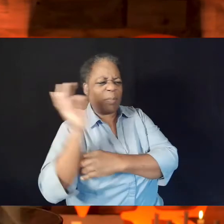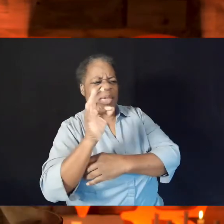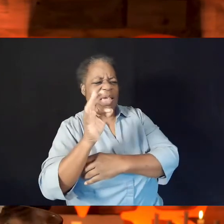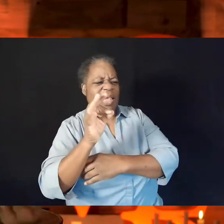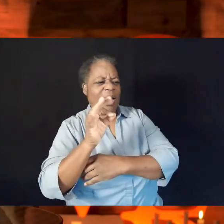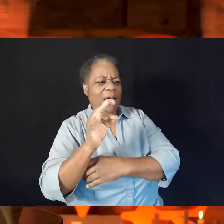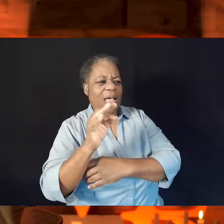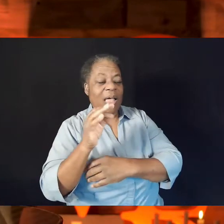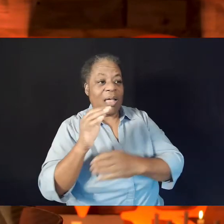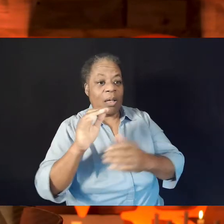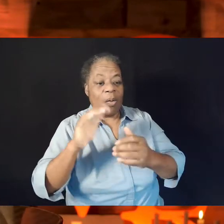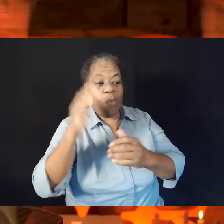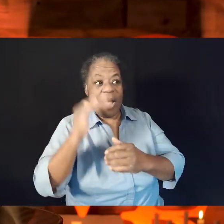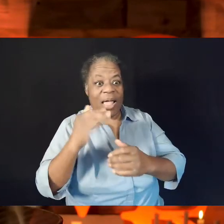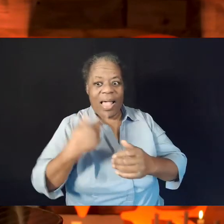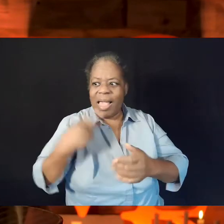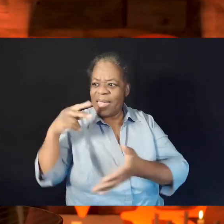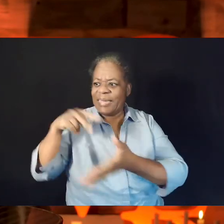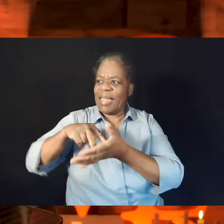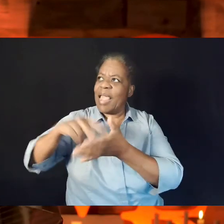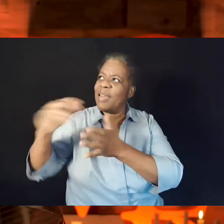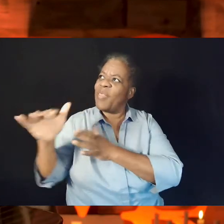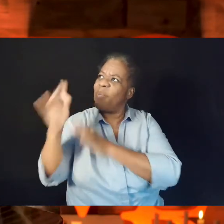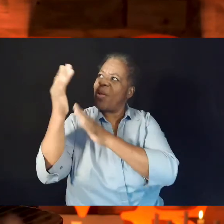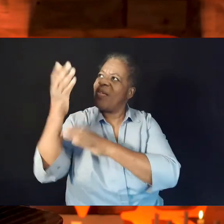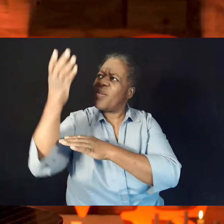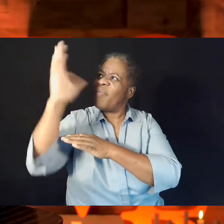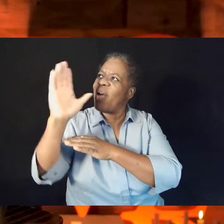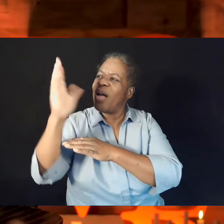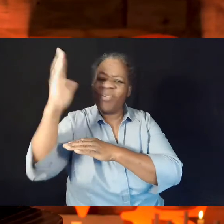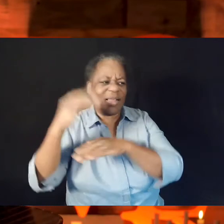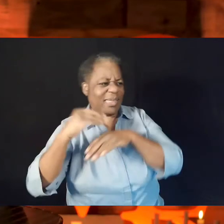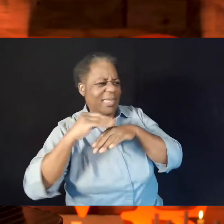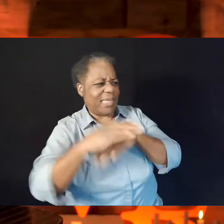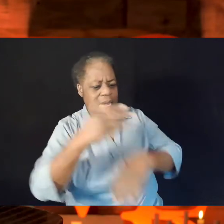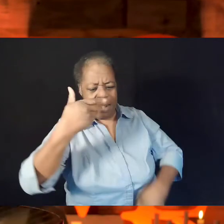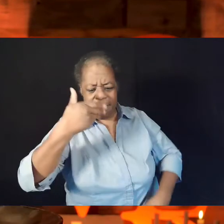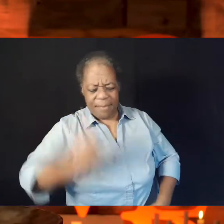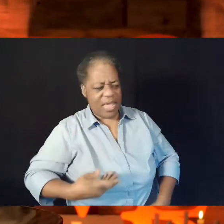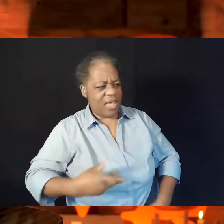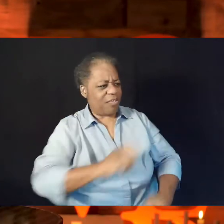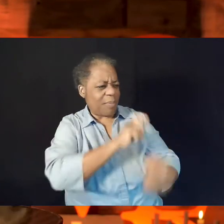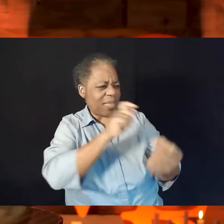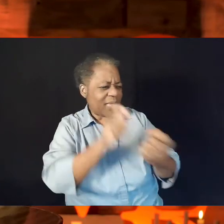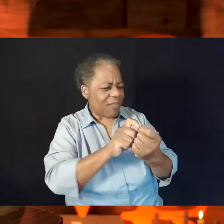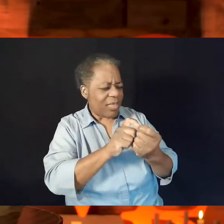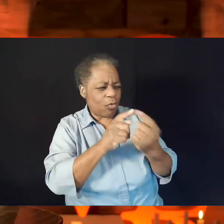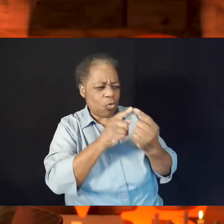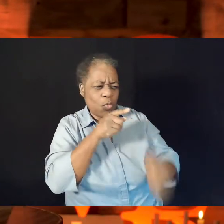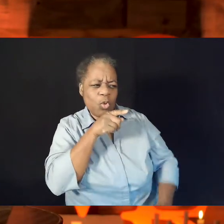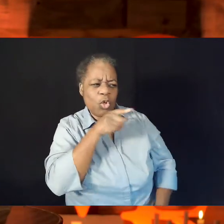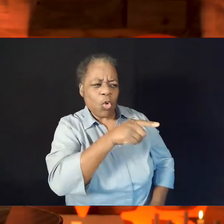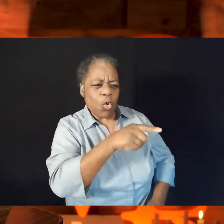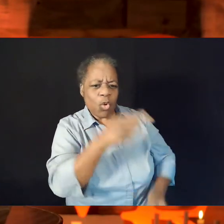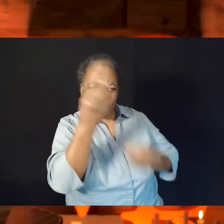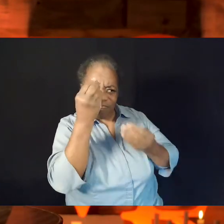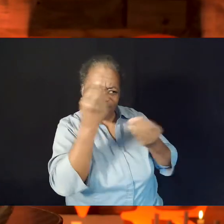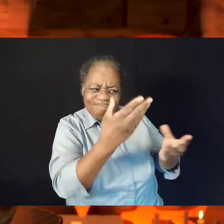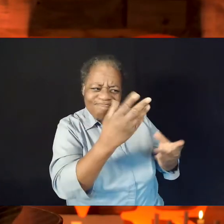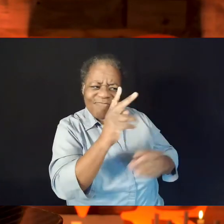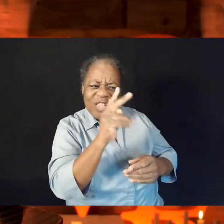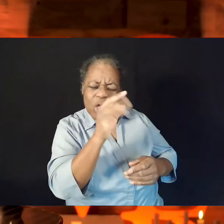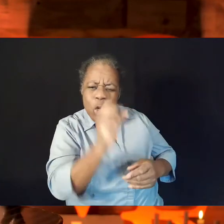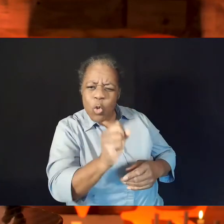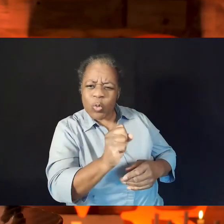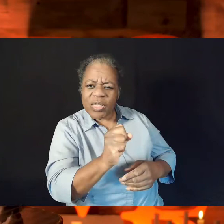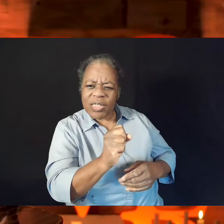in the presence of God and has been sent by God specifically to Zechariah to deliver this news.